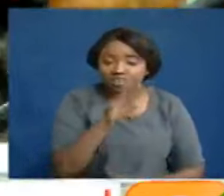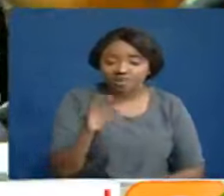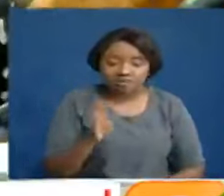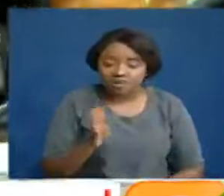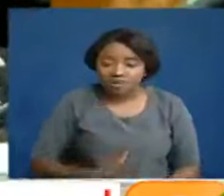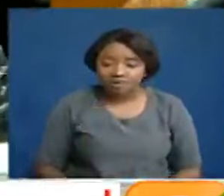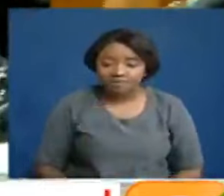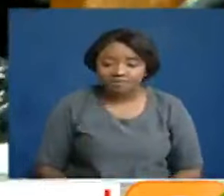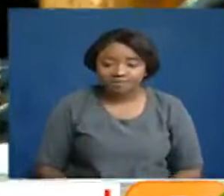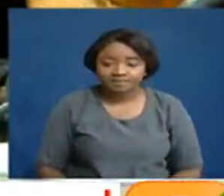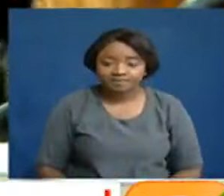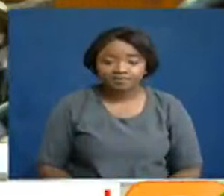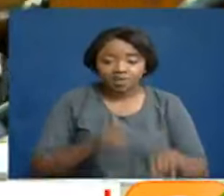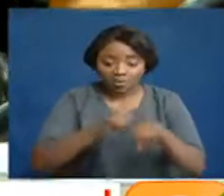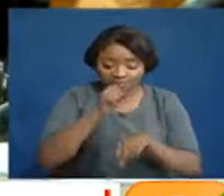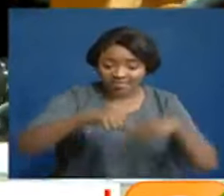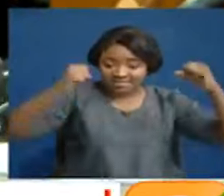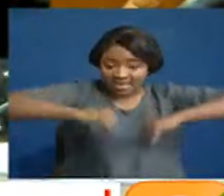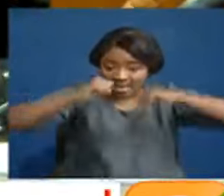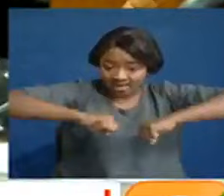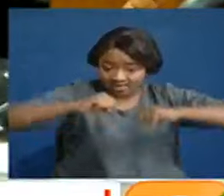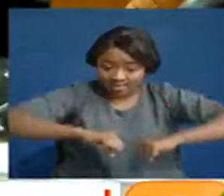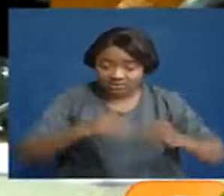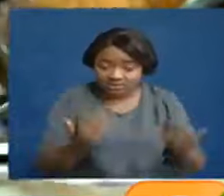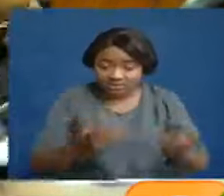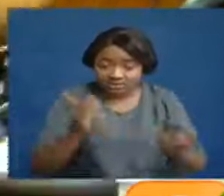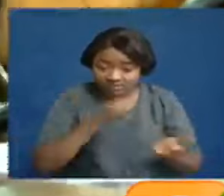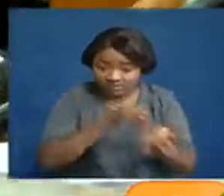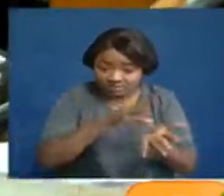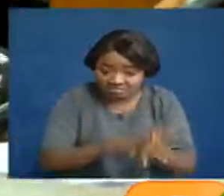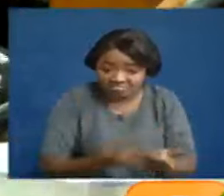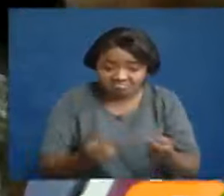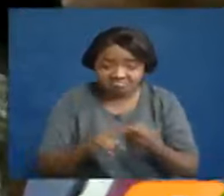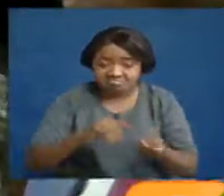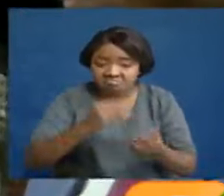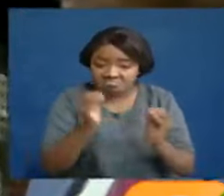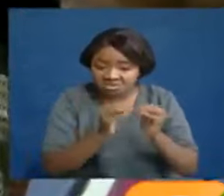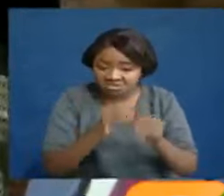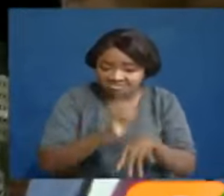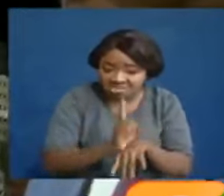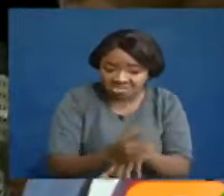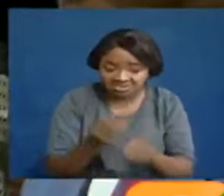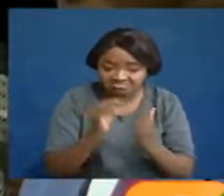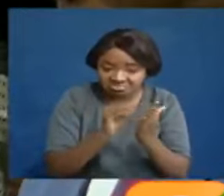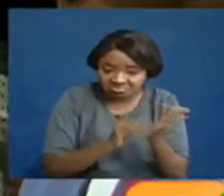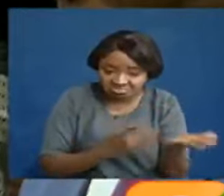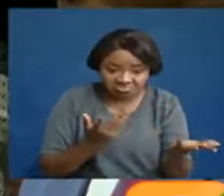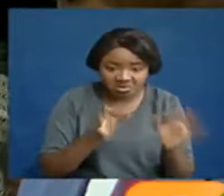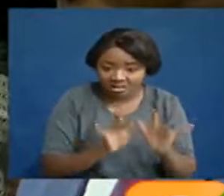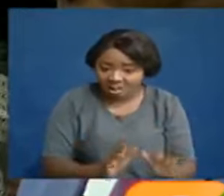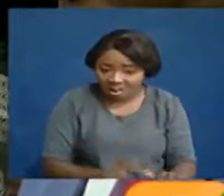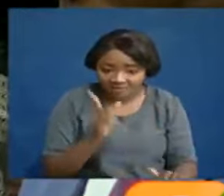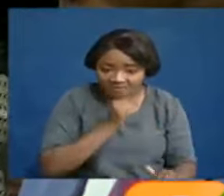was committing, was it minuted? Were the minutes signed? I can undertake to